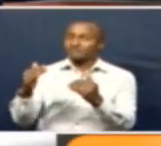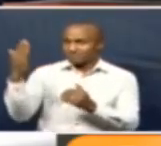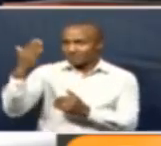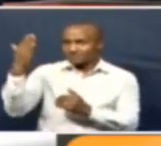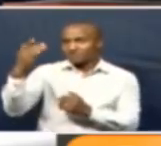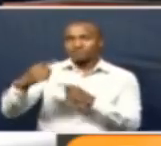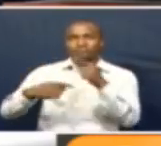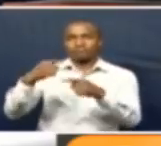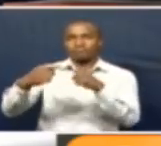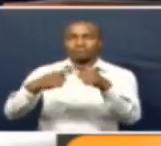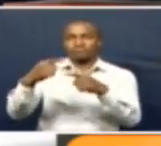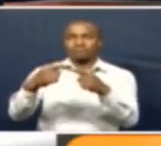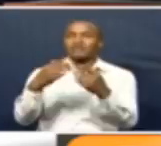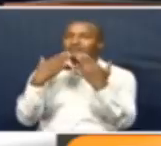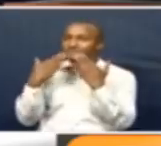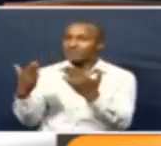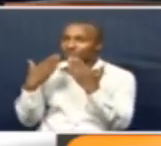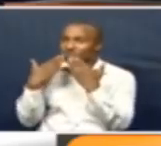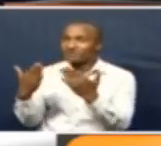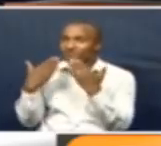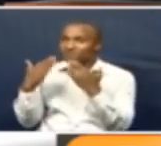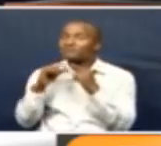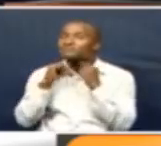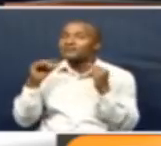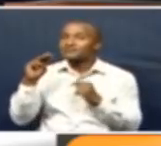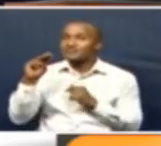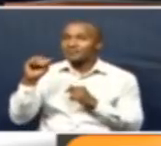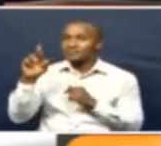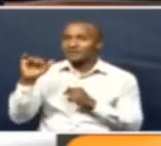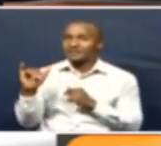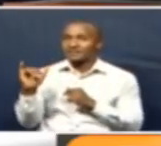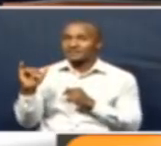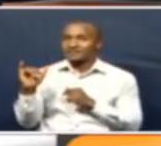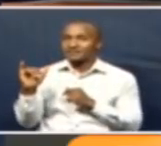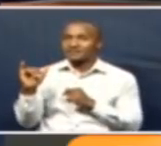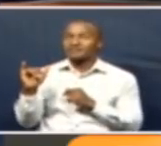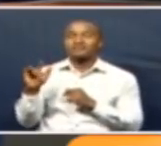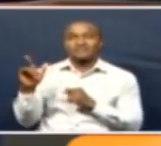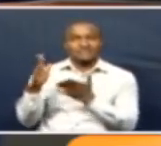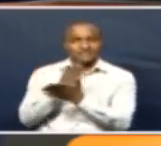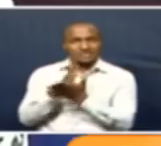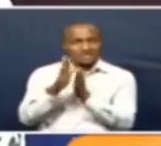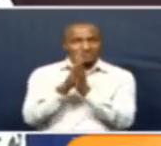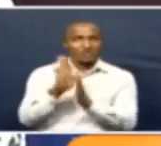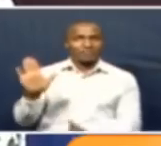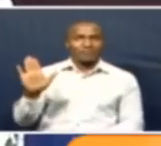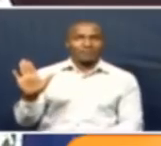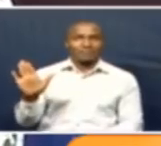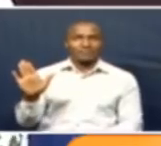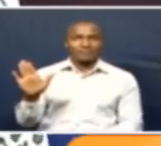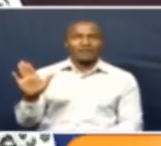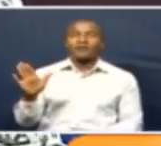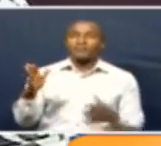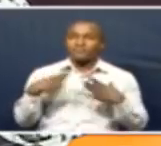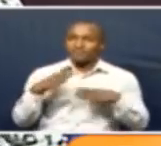of God with confidence. Asante sana, Pastor Mary Wanjiku. Pastor Mary Wanjiku sharing her story with us tonight. Watu wanaweza